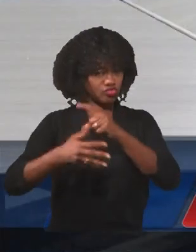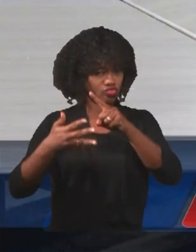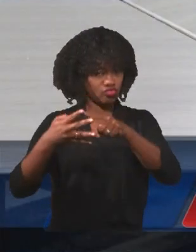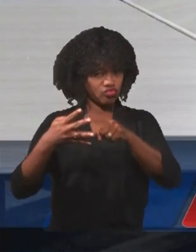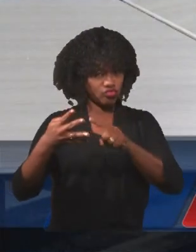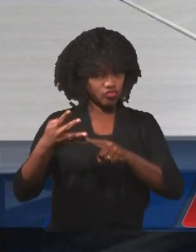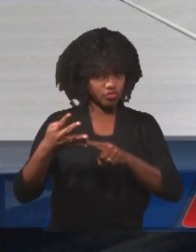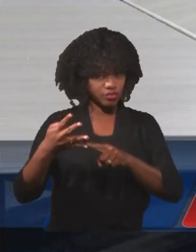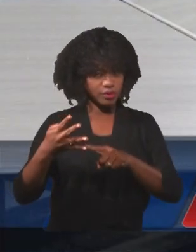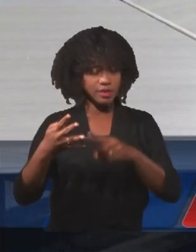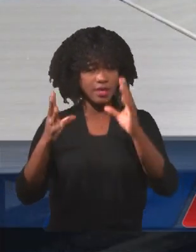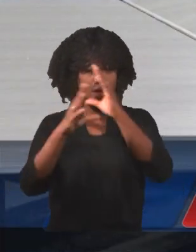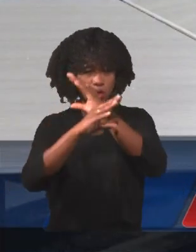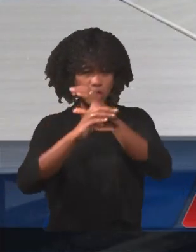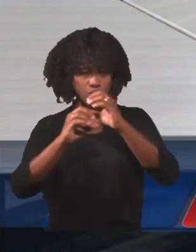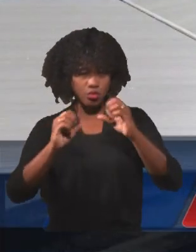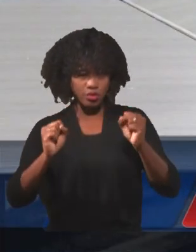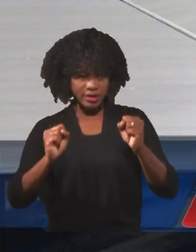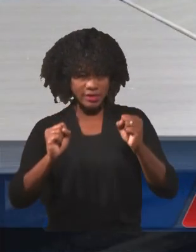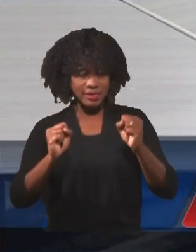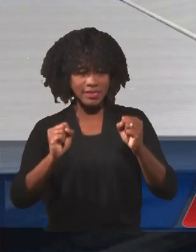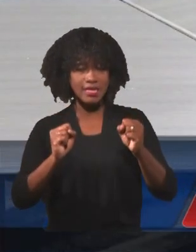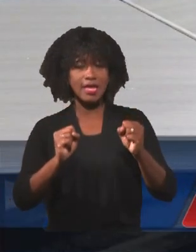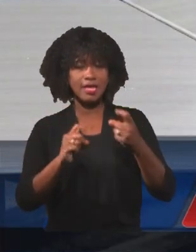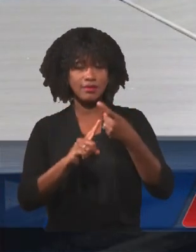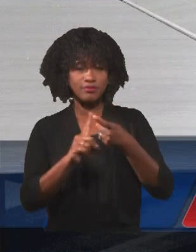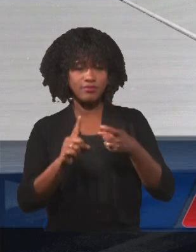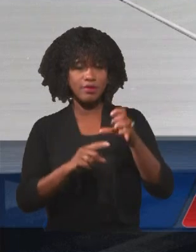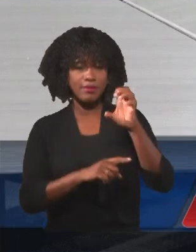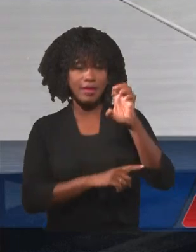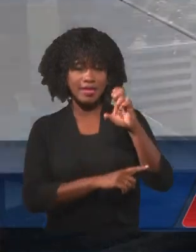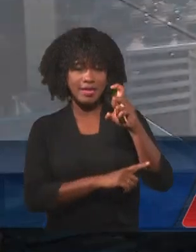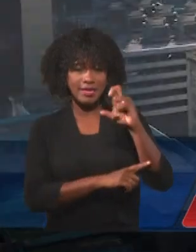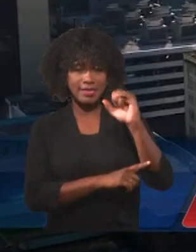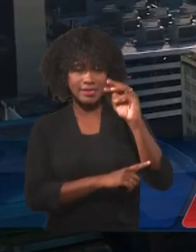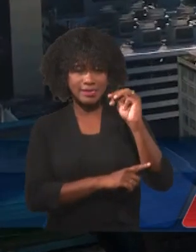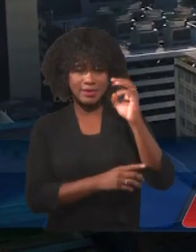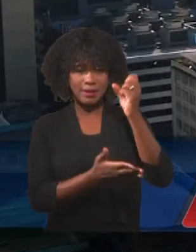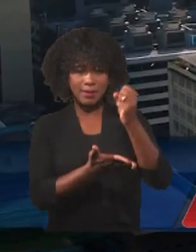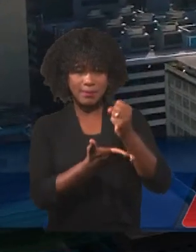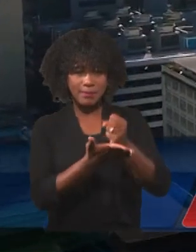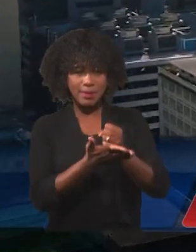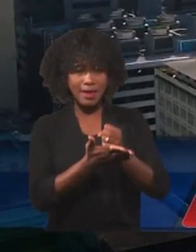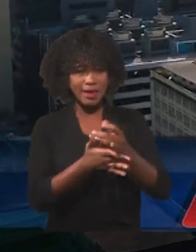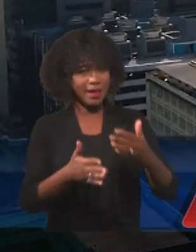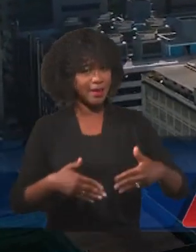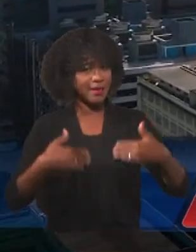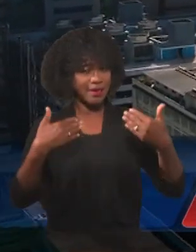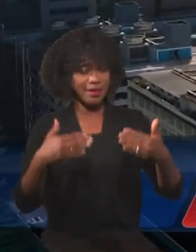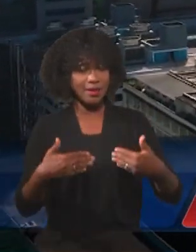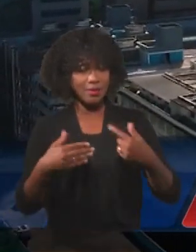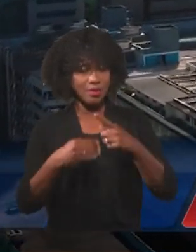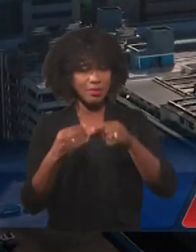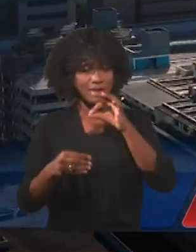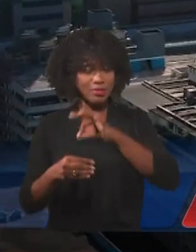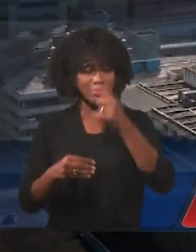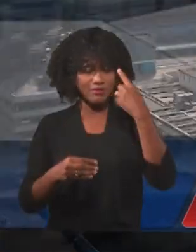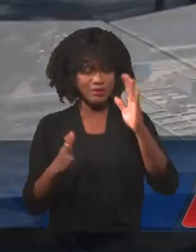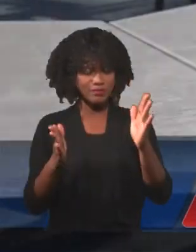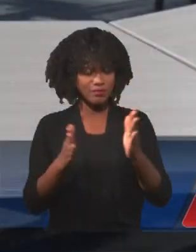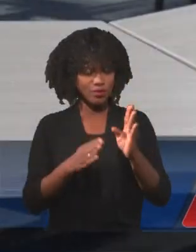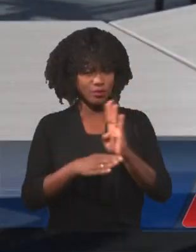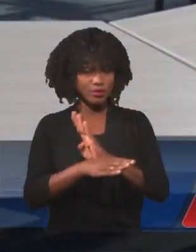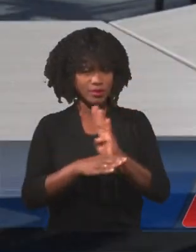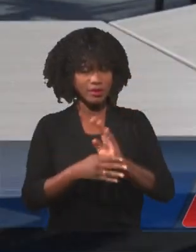the Export-Import Bank, Eximbank of the United States, Reta Jo Lewis, is particularly elated about the benefits to small